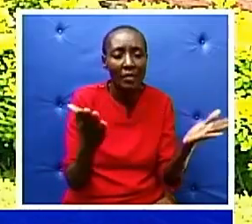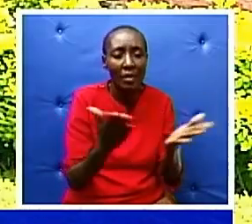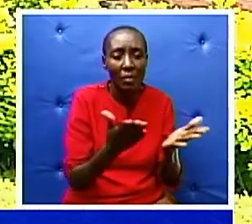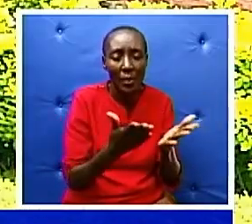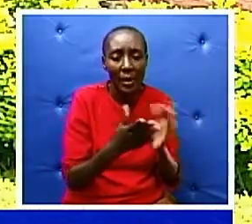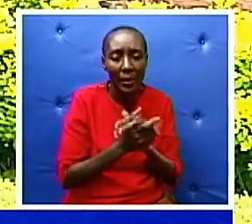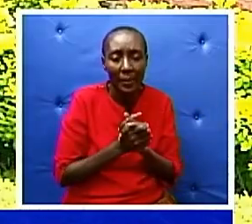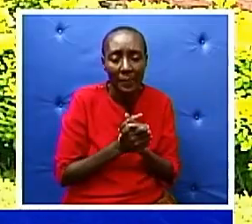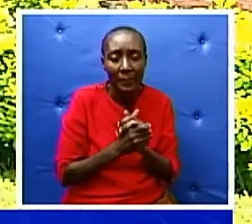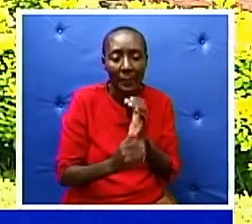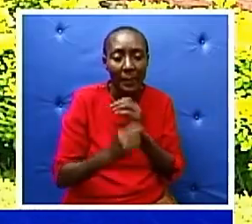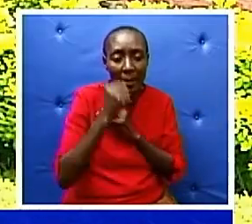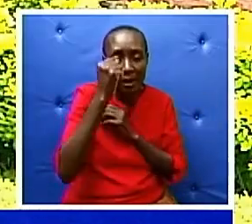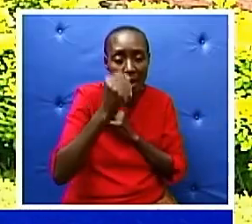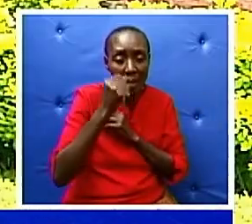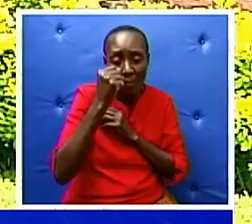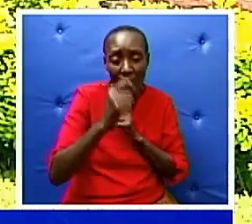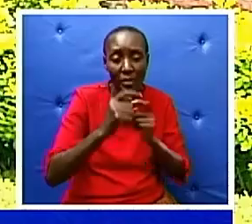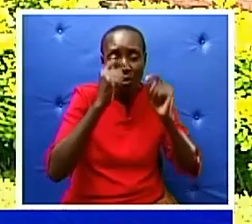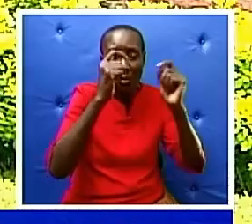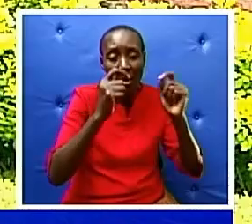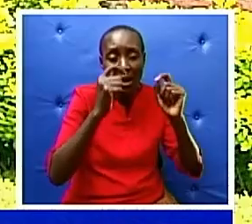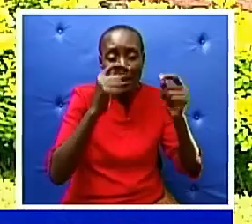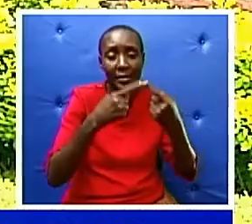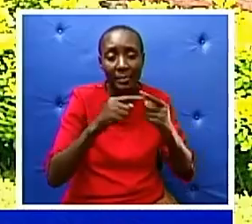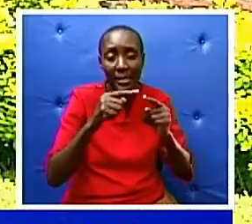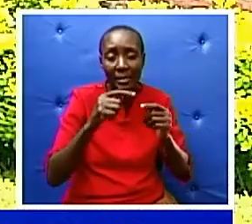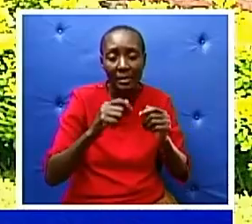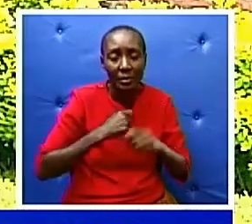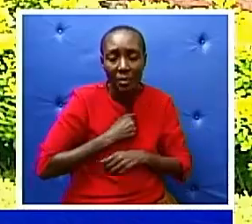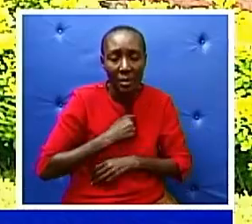from political rallies, but I kept asking,